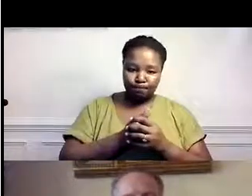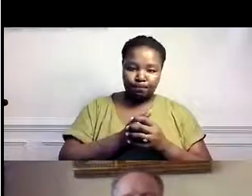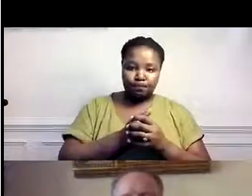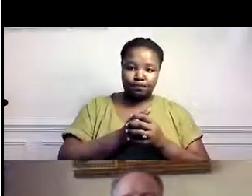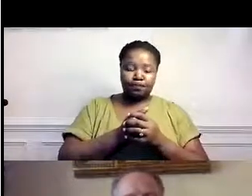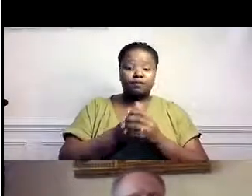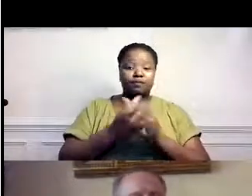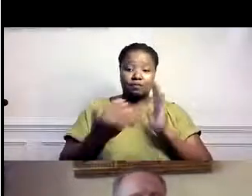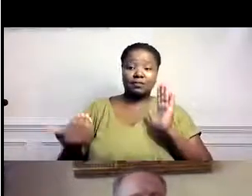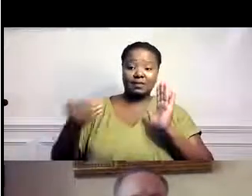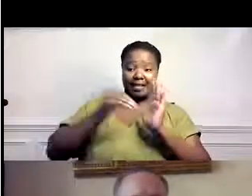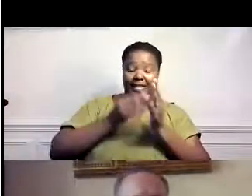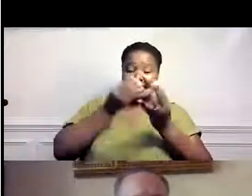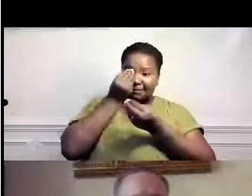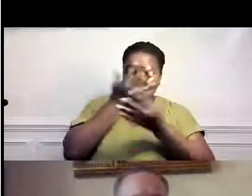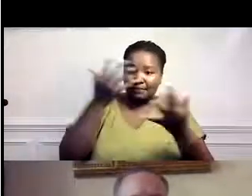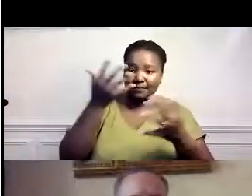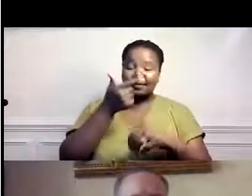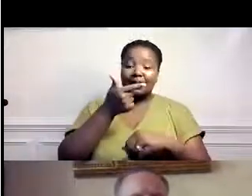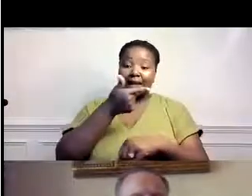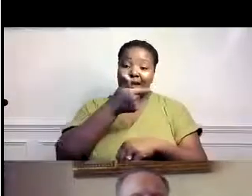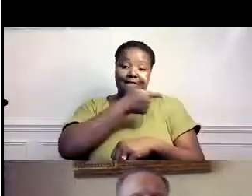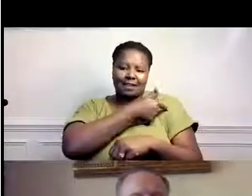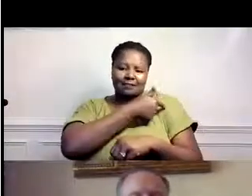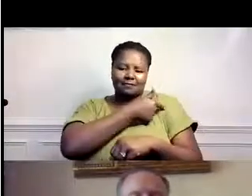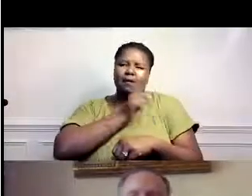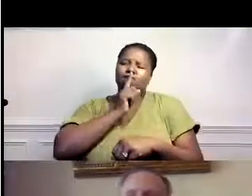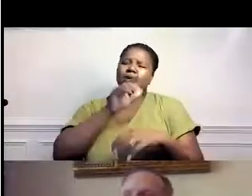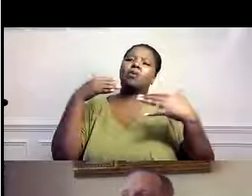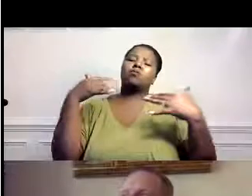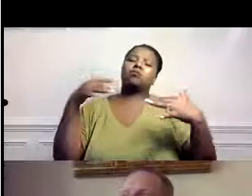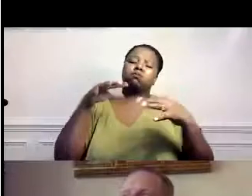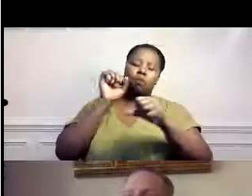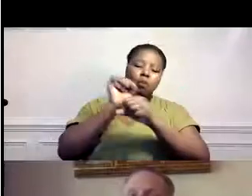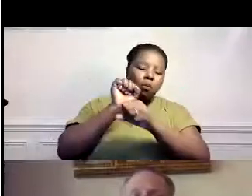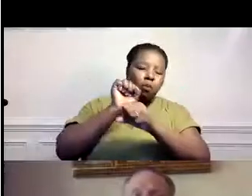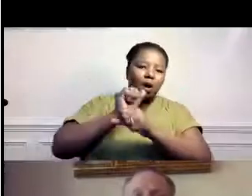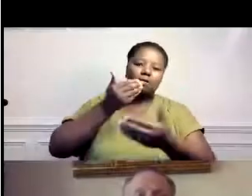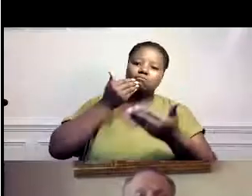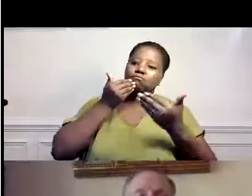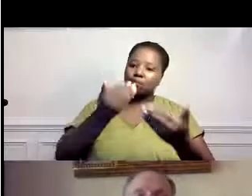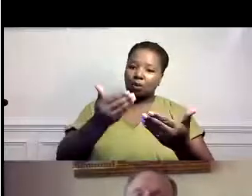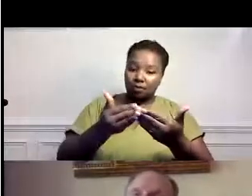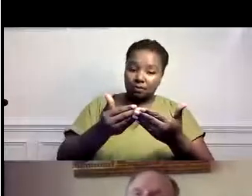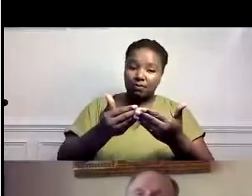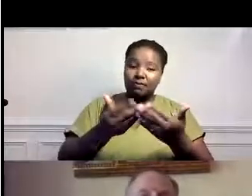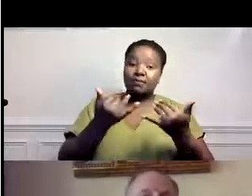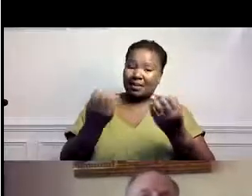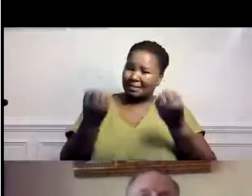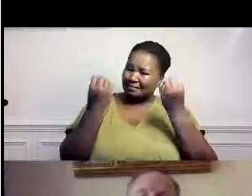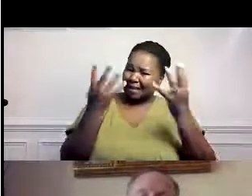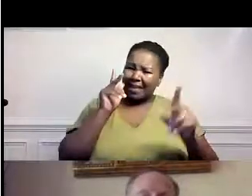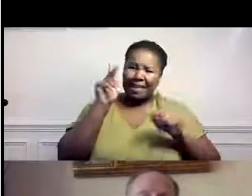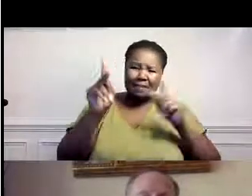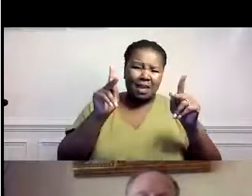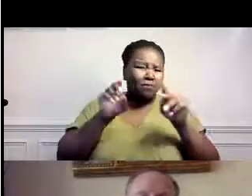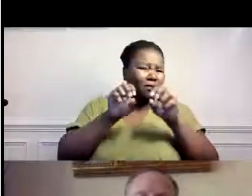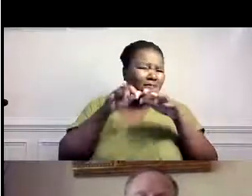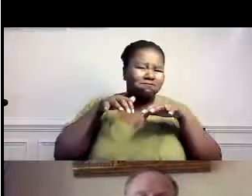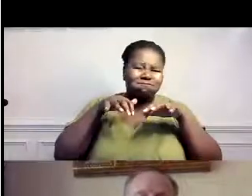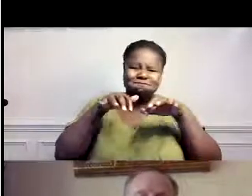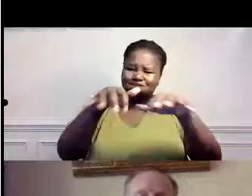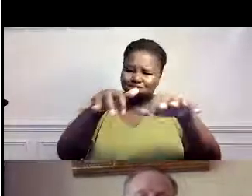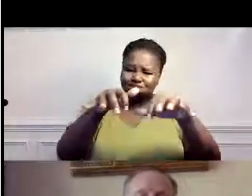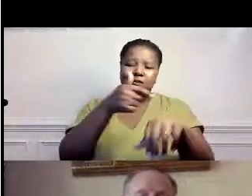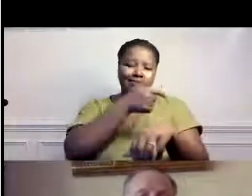these vaccines are highly effective. Millions of people have received the vaccine. In California, we're doing fantastic